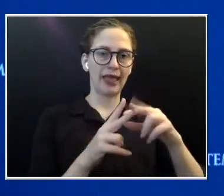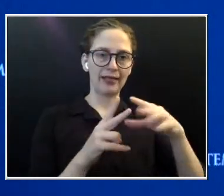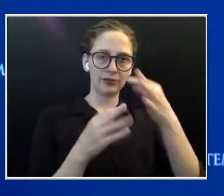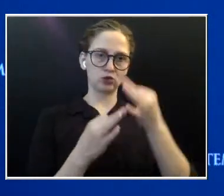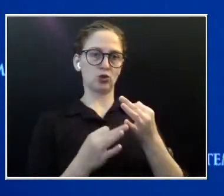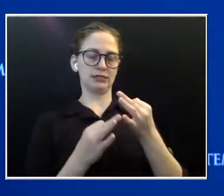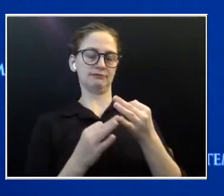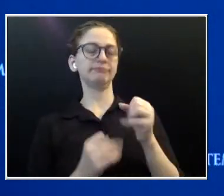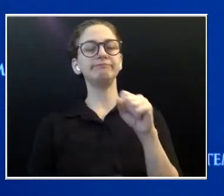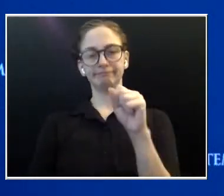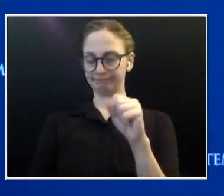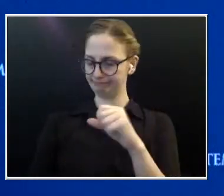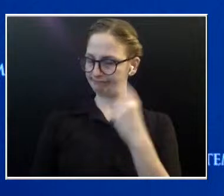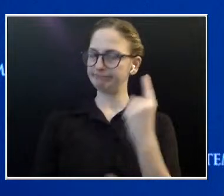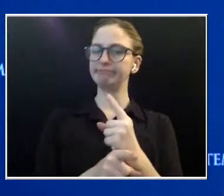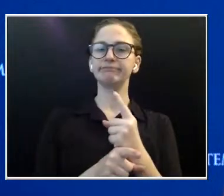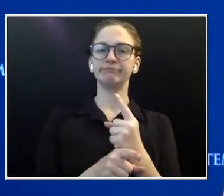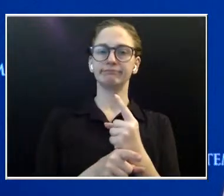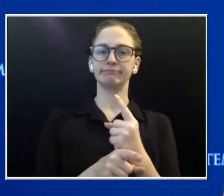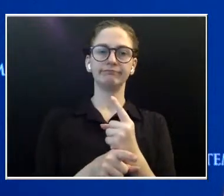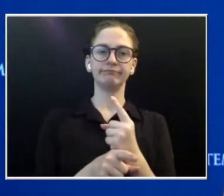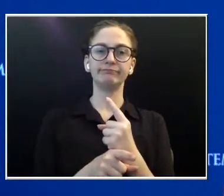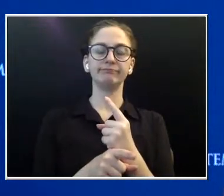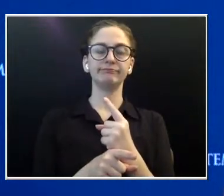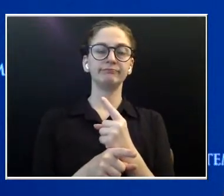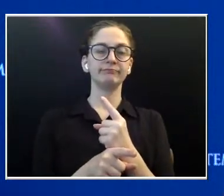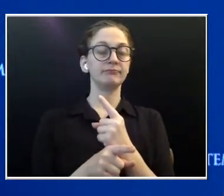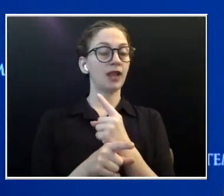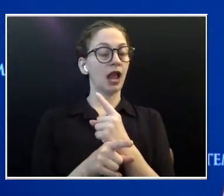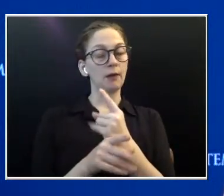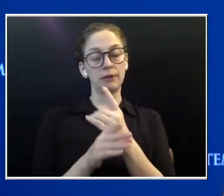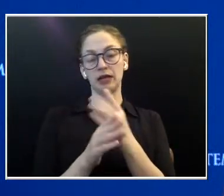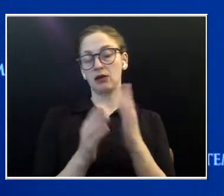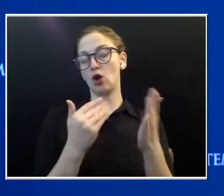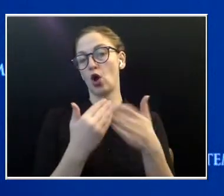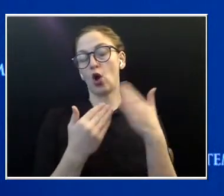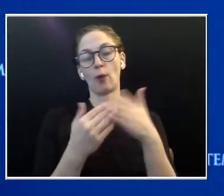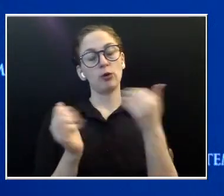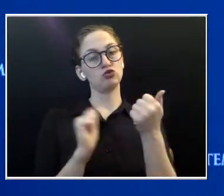Stites. The overwhelming majority of patients, 95%,